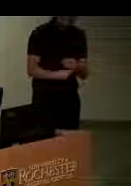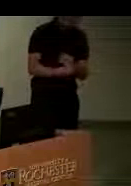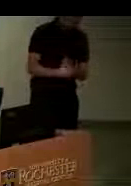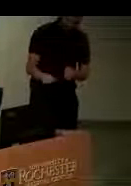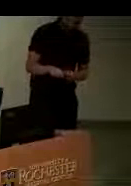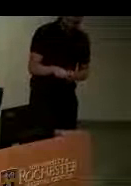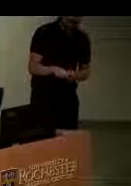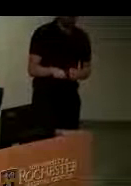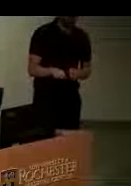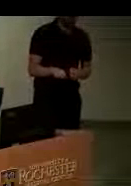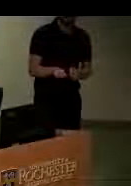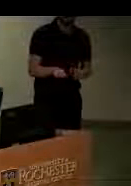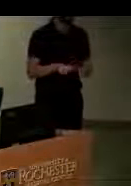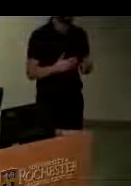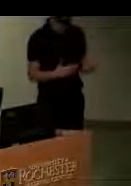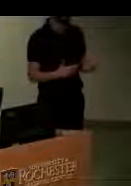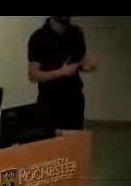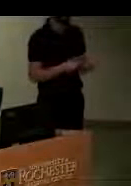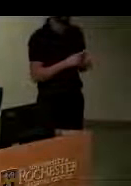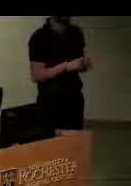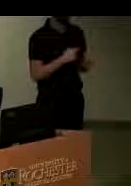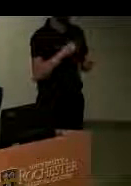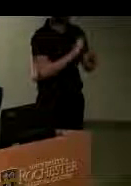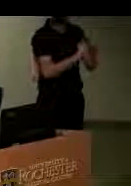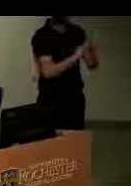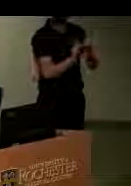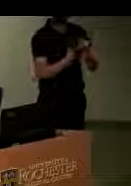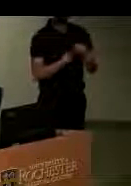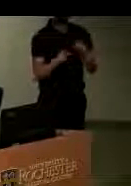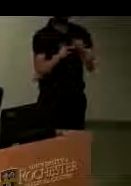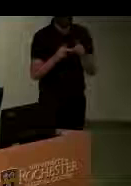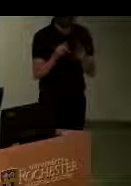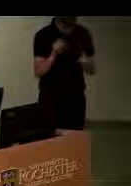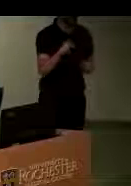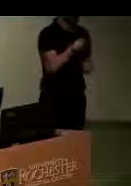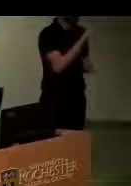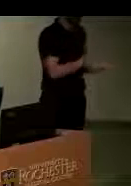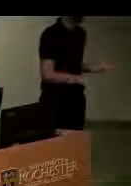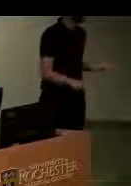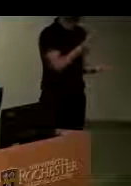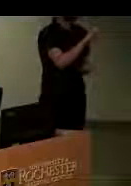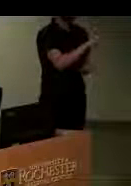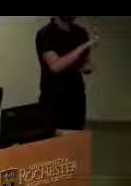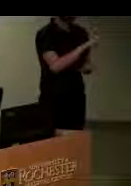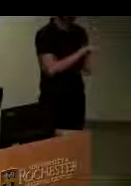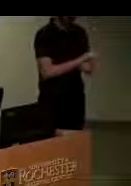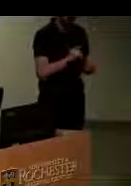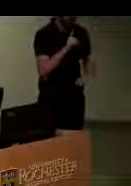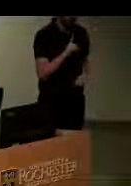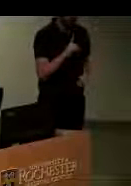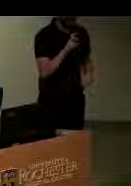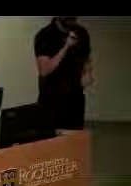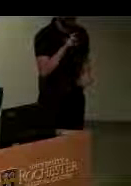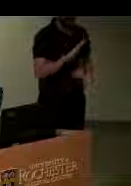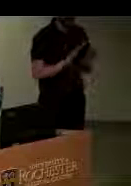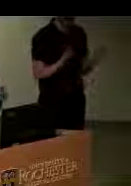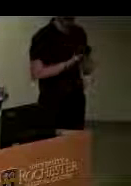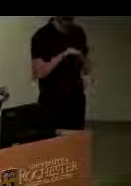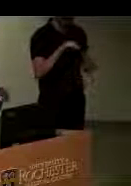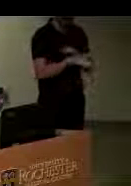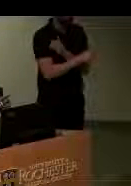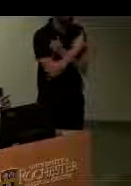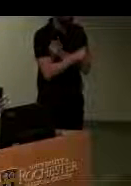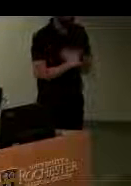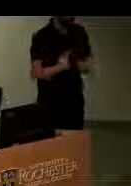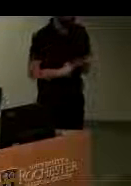anything. And then I've been to all these different places since then where no one ever would dare to go in the patient's room